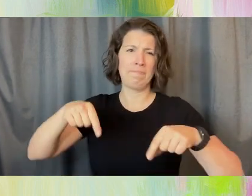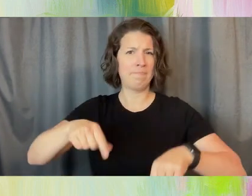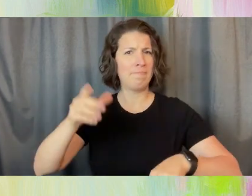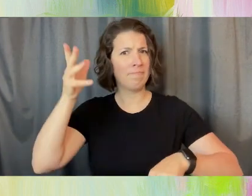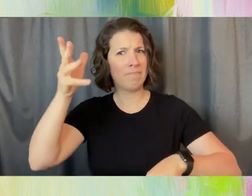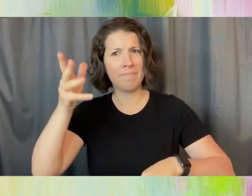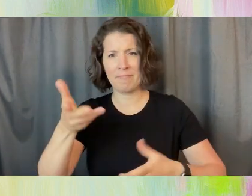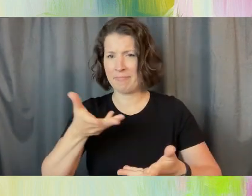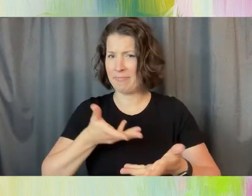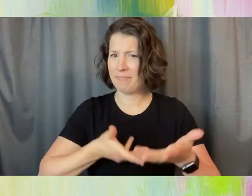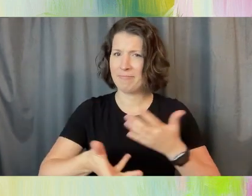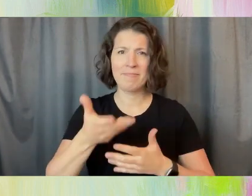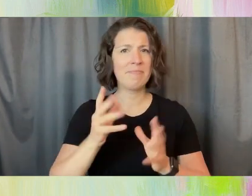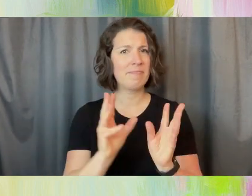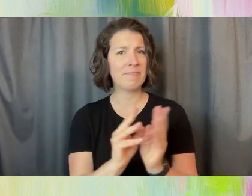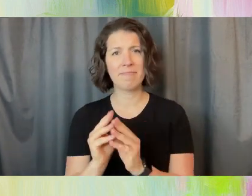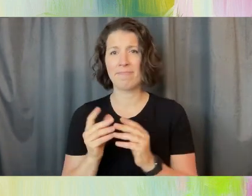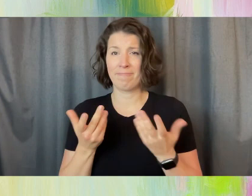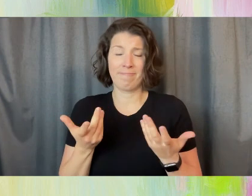interactive